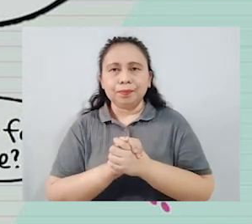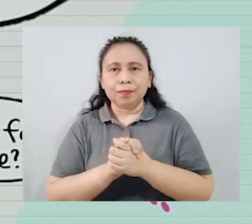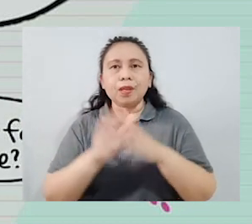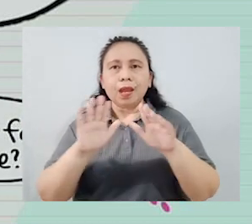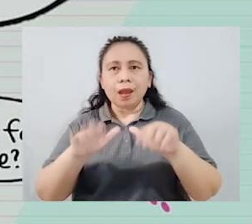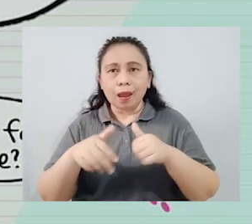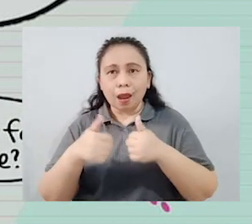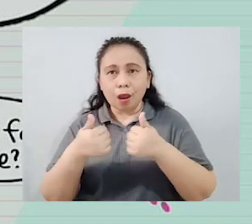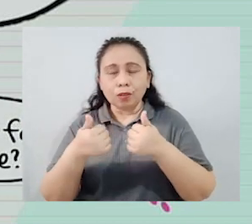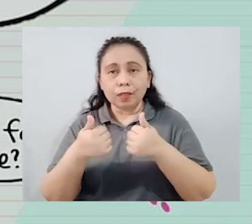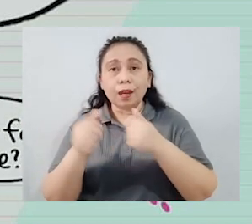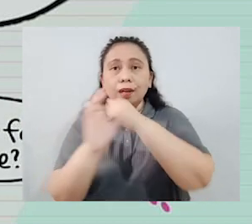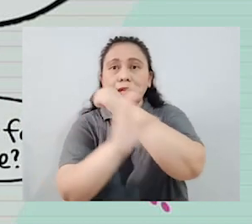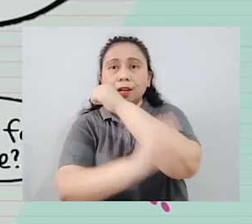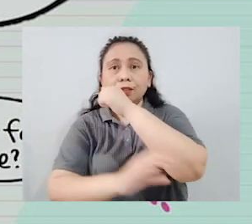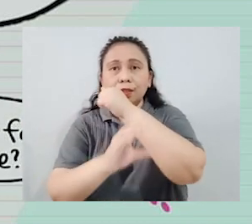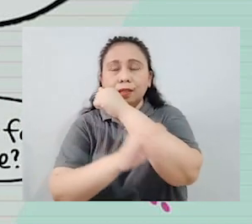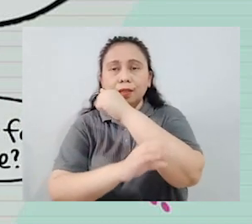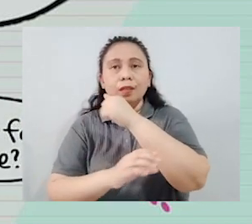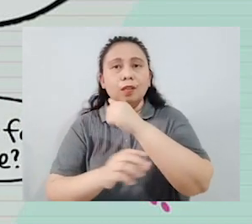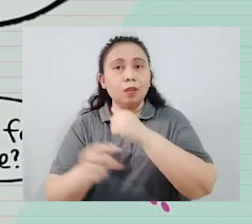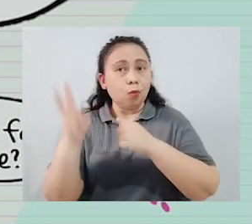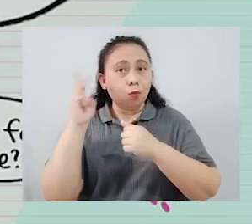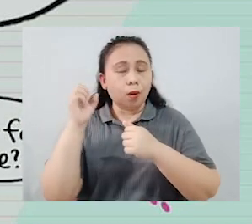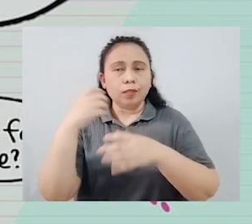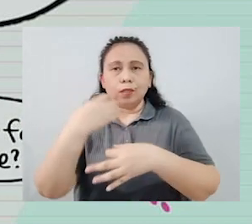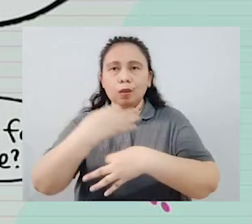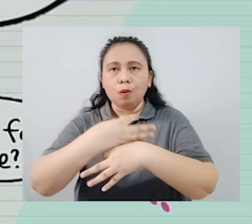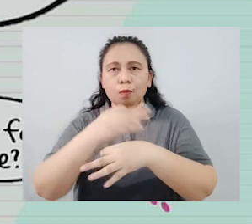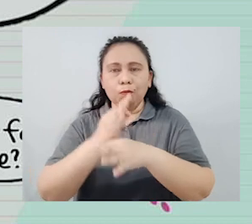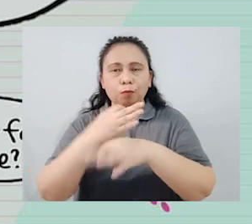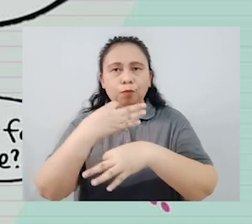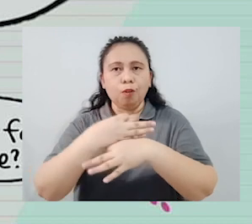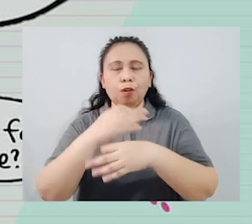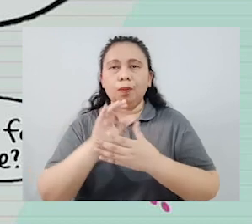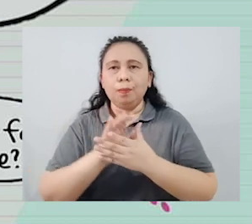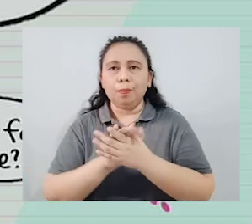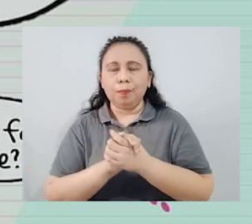How did our country form in the first place?